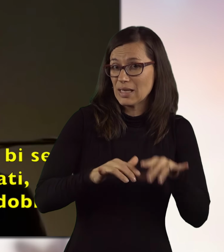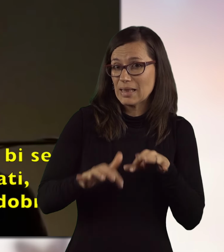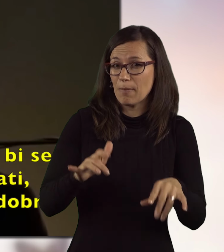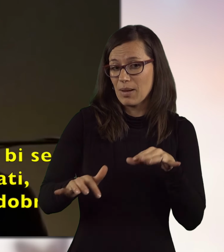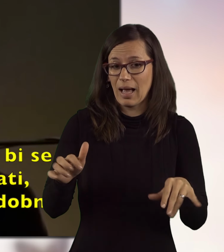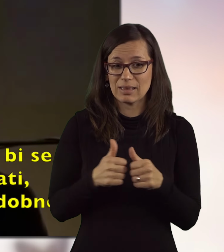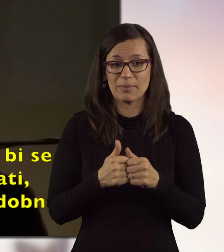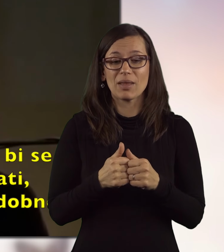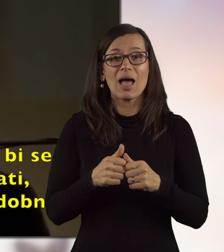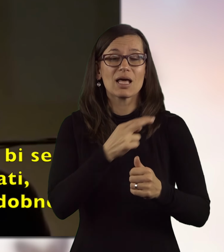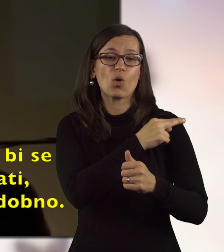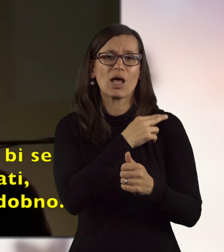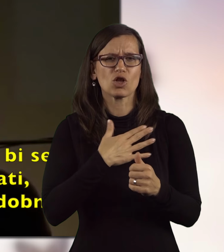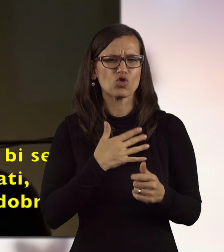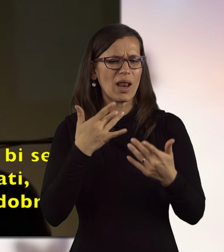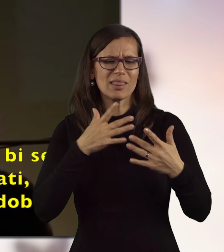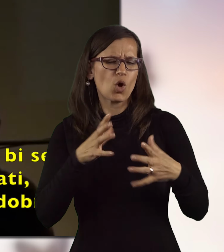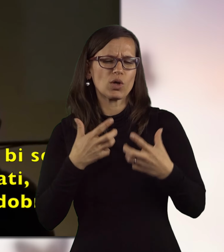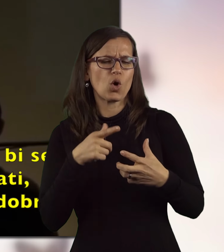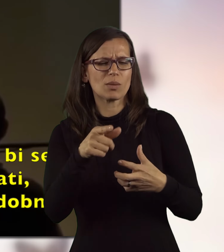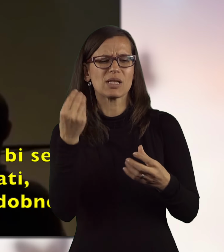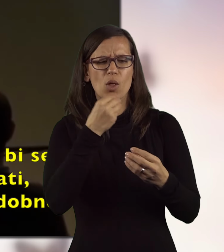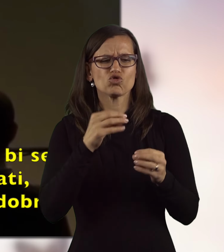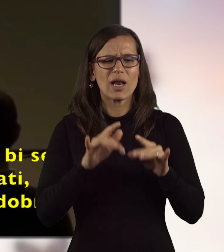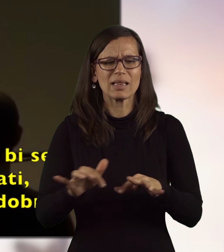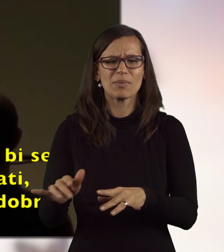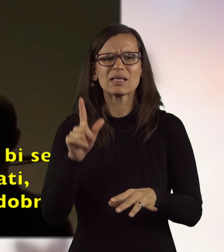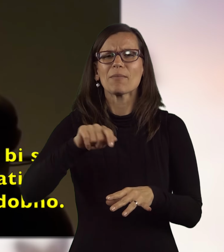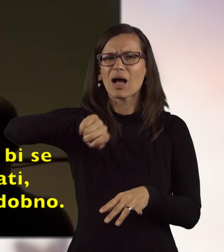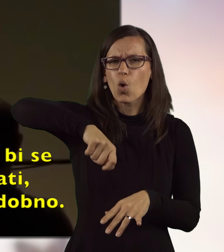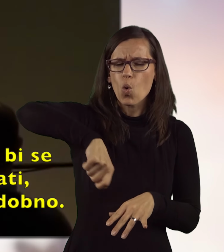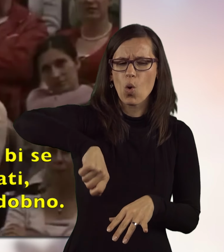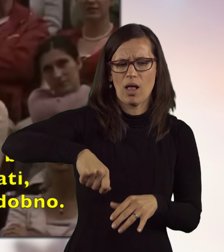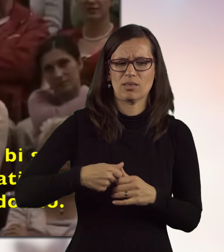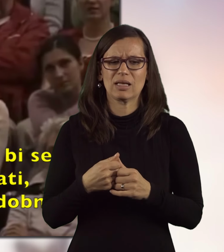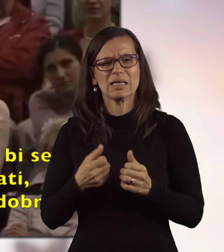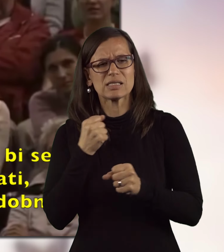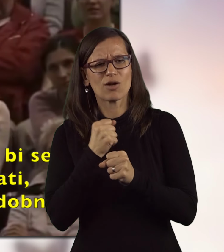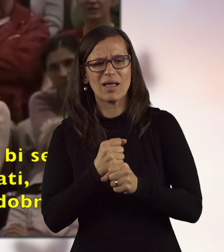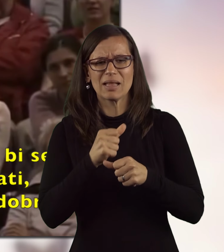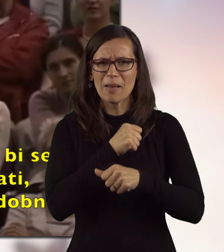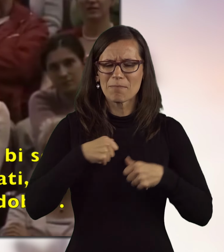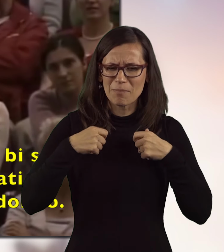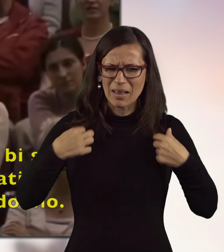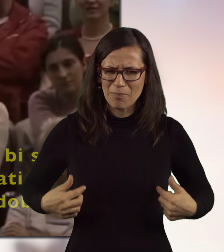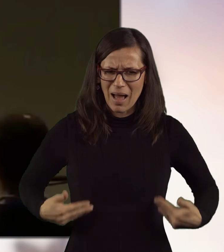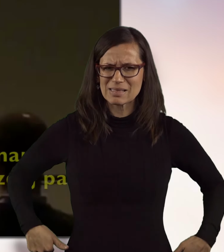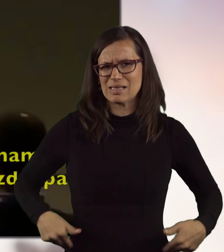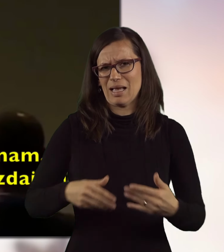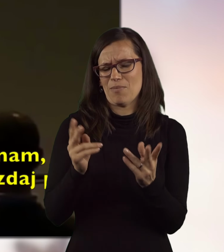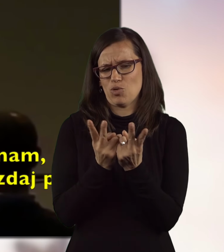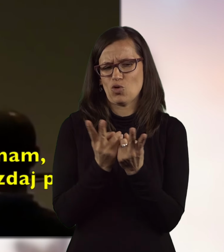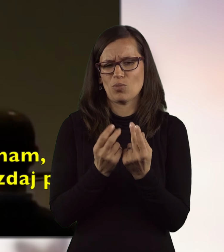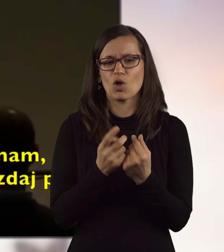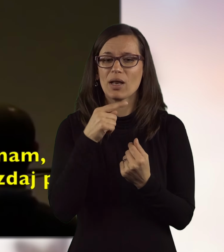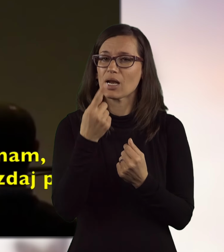And the head of the school didn't want her to learn to type. He wanted her to go learn how to cook and how to make aprons and things of that nature. And Esther